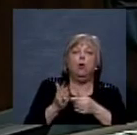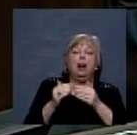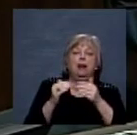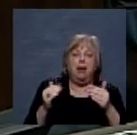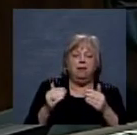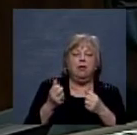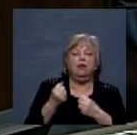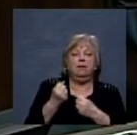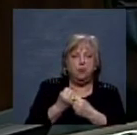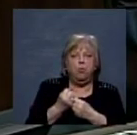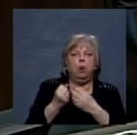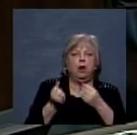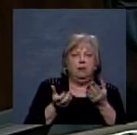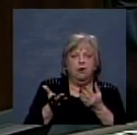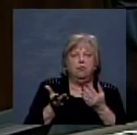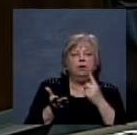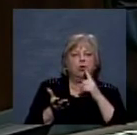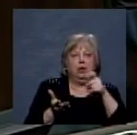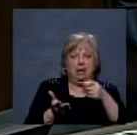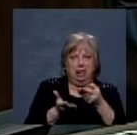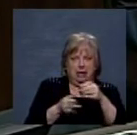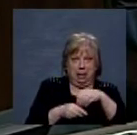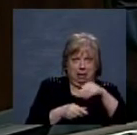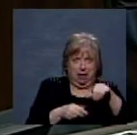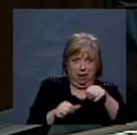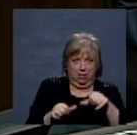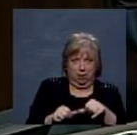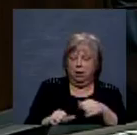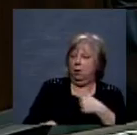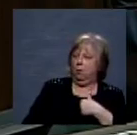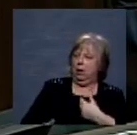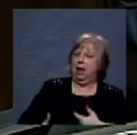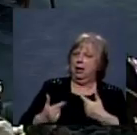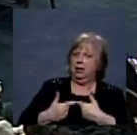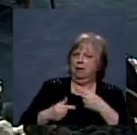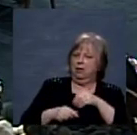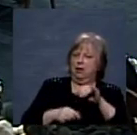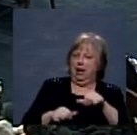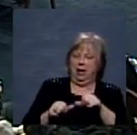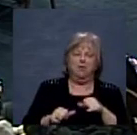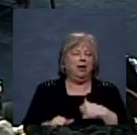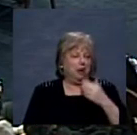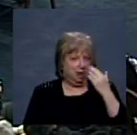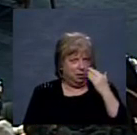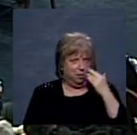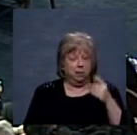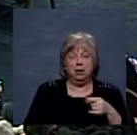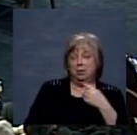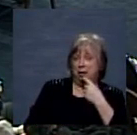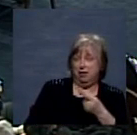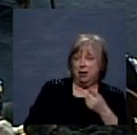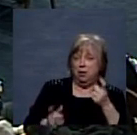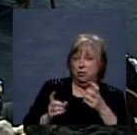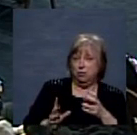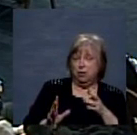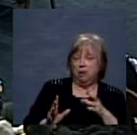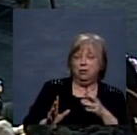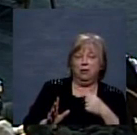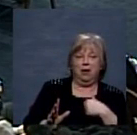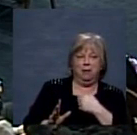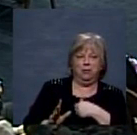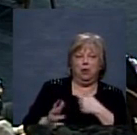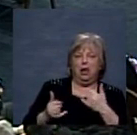live out in that area. Well, I live out there in that area. I know you do, my friend. Let me tell you, Ken, Director Richardson, I'm sorry, I